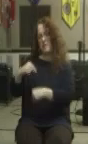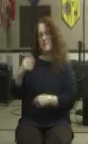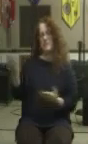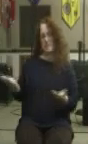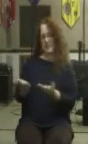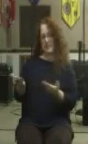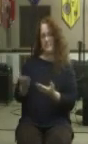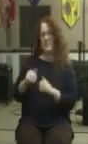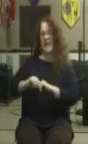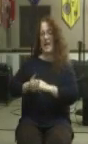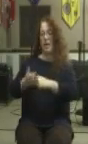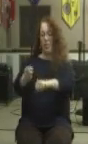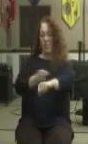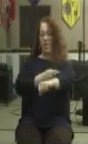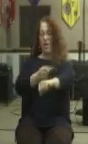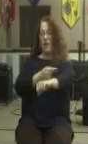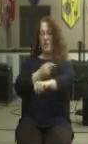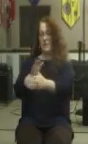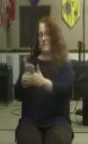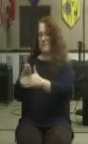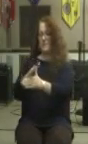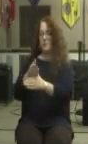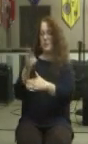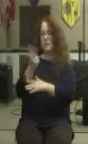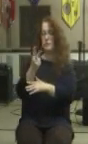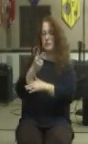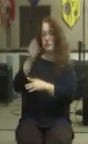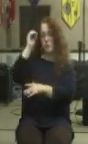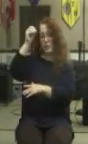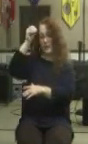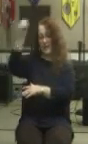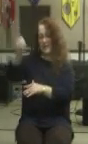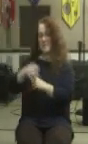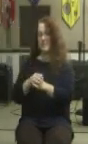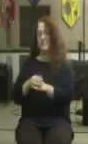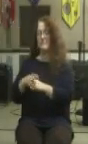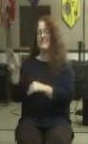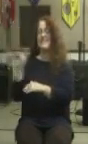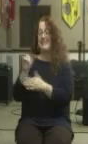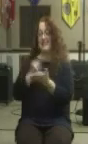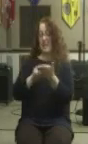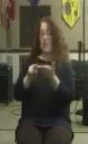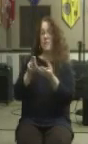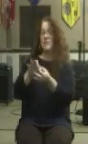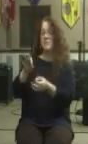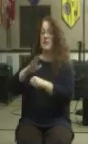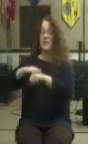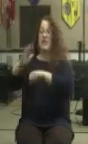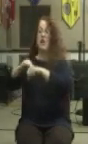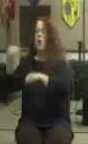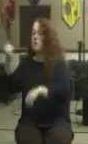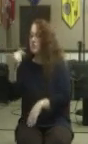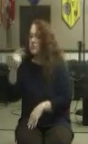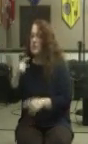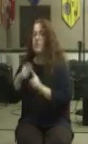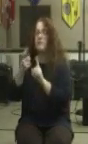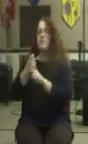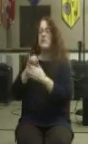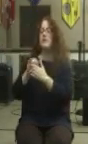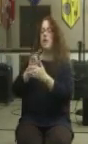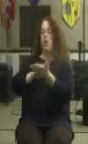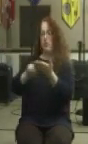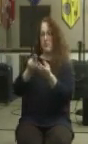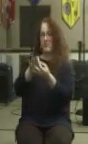on. Come on, how long shall you be between two opinions? Come on. The same Holy Spirit that called you